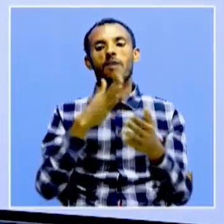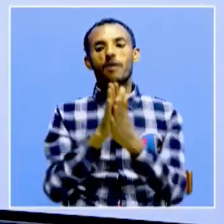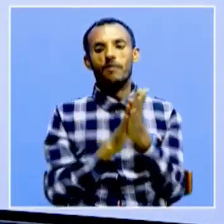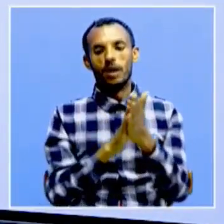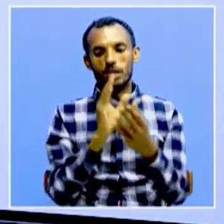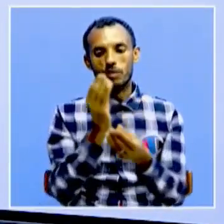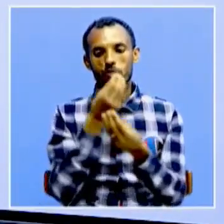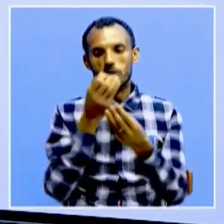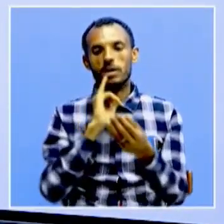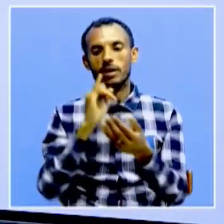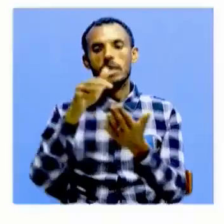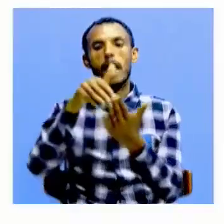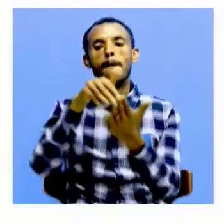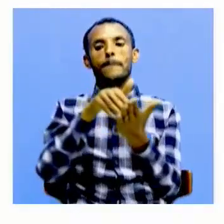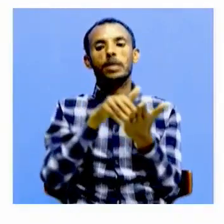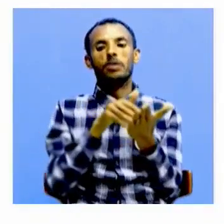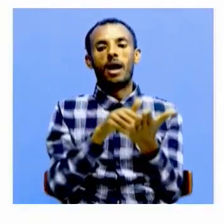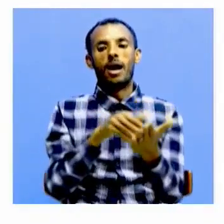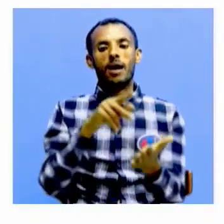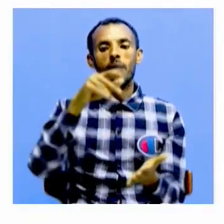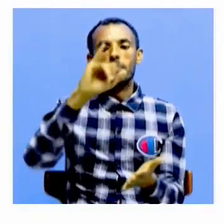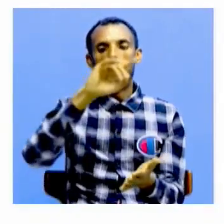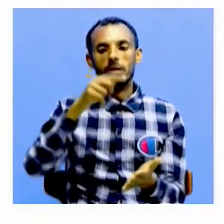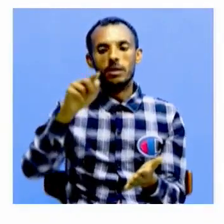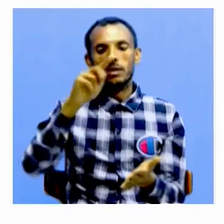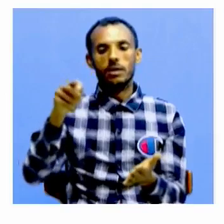pizza. Yeah? My